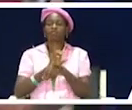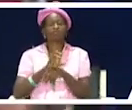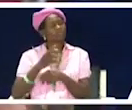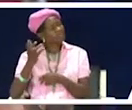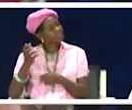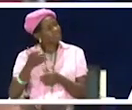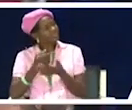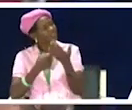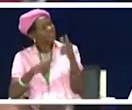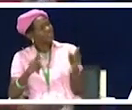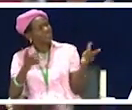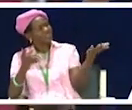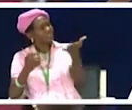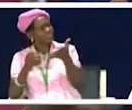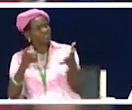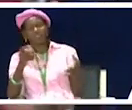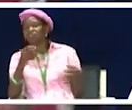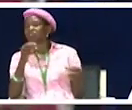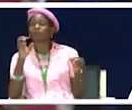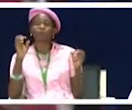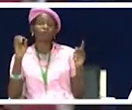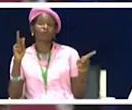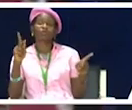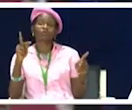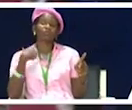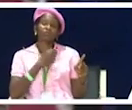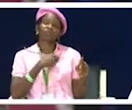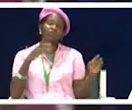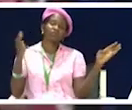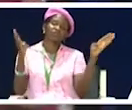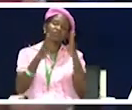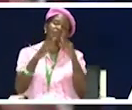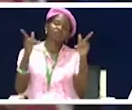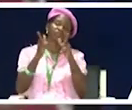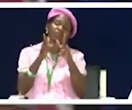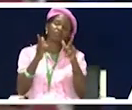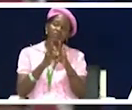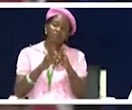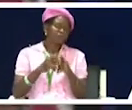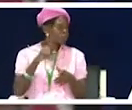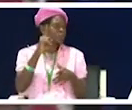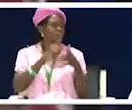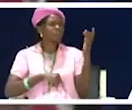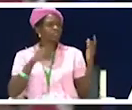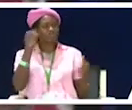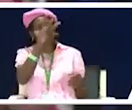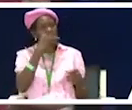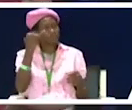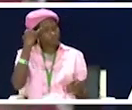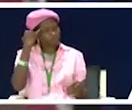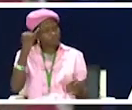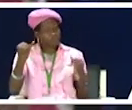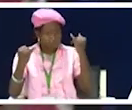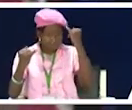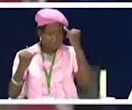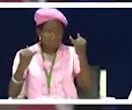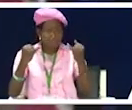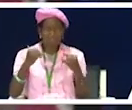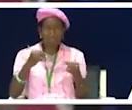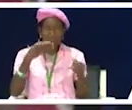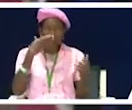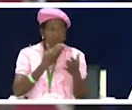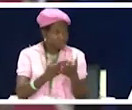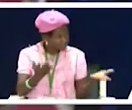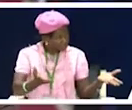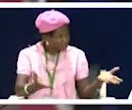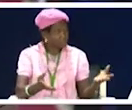what's going on here? I said, we're having a convention. He said, what a beautiful idea. Yeah, in this place. I